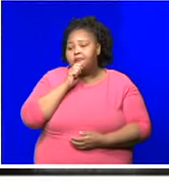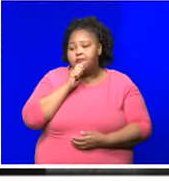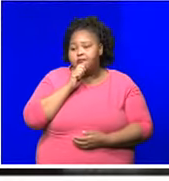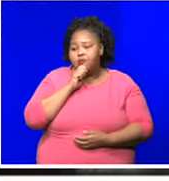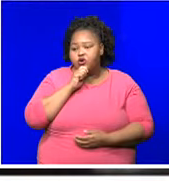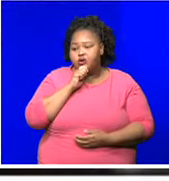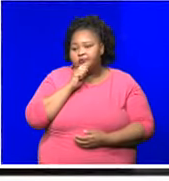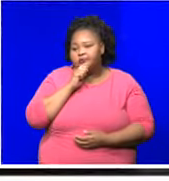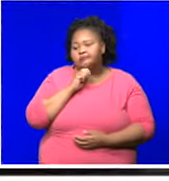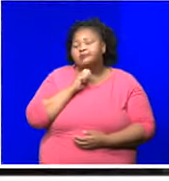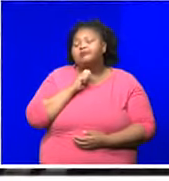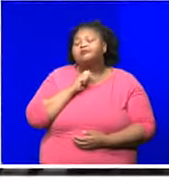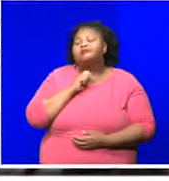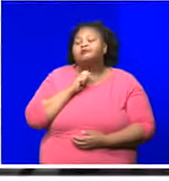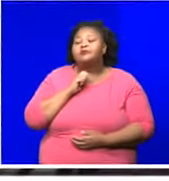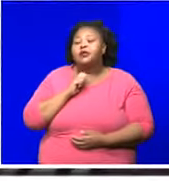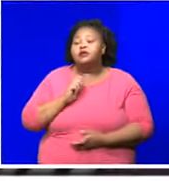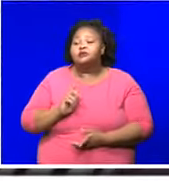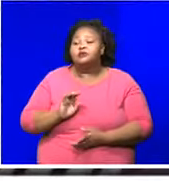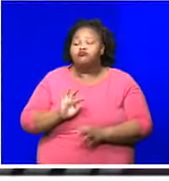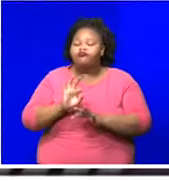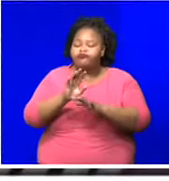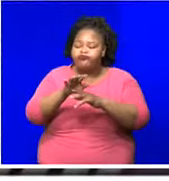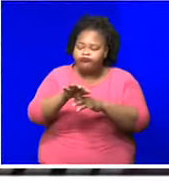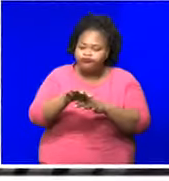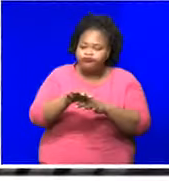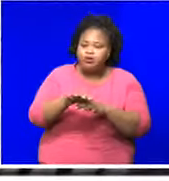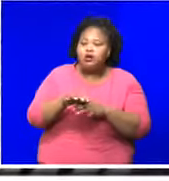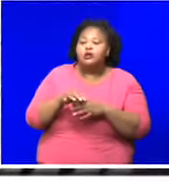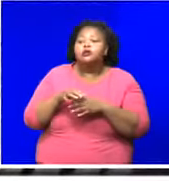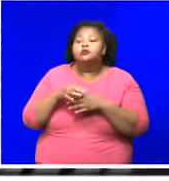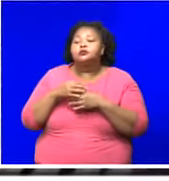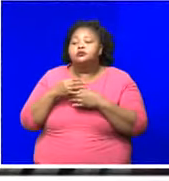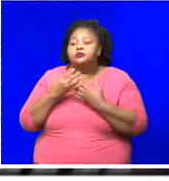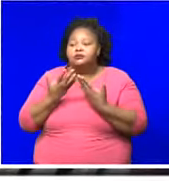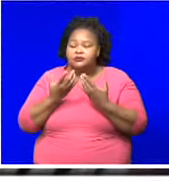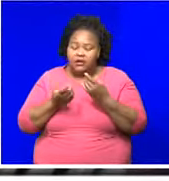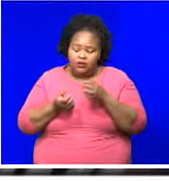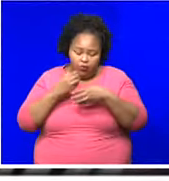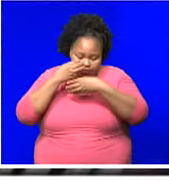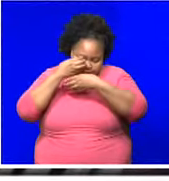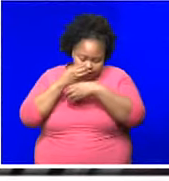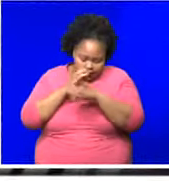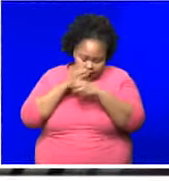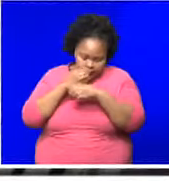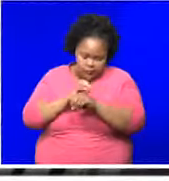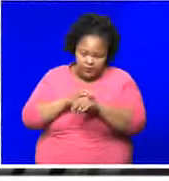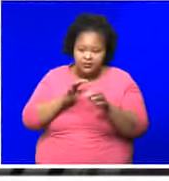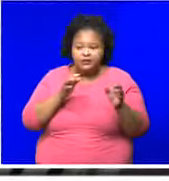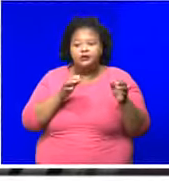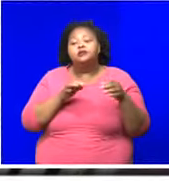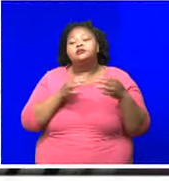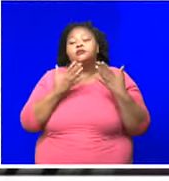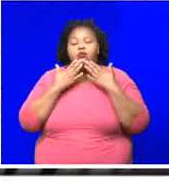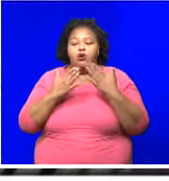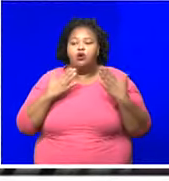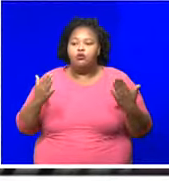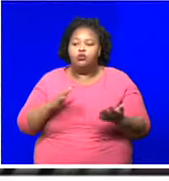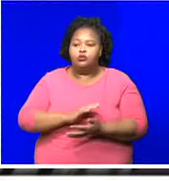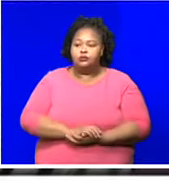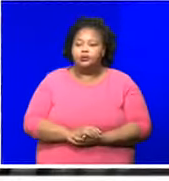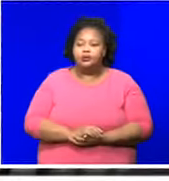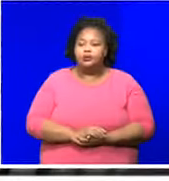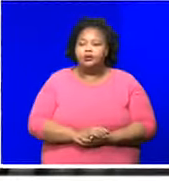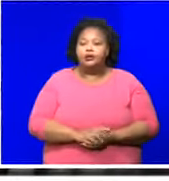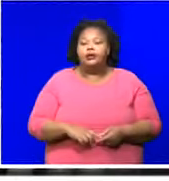kakhulu uhulumeni angathilwa ngithi. Bekulukhunje namhla sizofuna ukucheck amehlo but bekulukhunje ukuthi nje ungasuka ugibele ibhasi